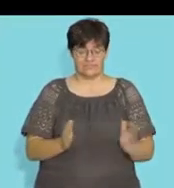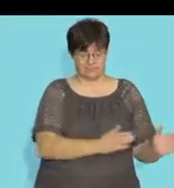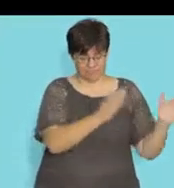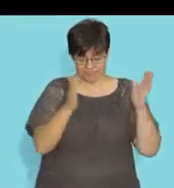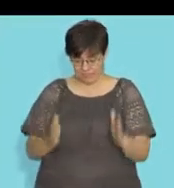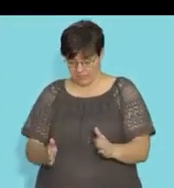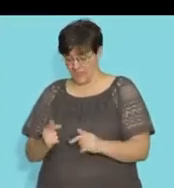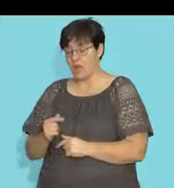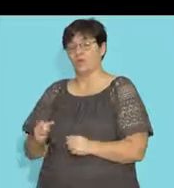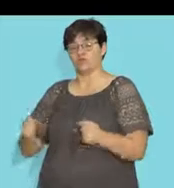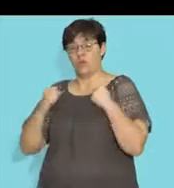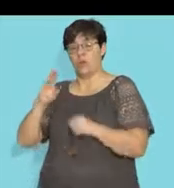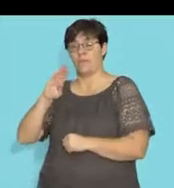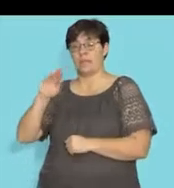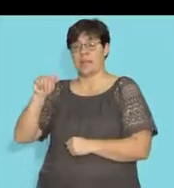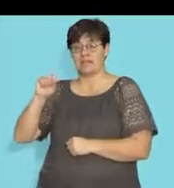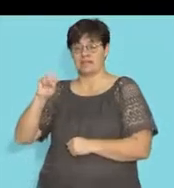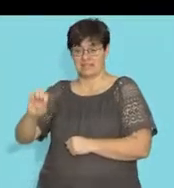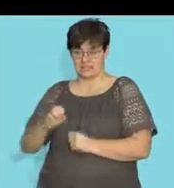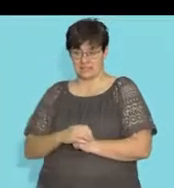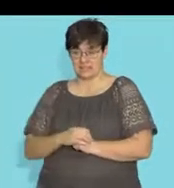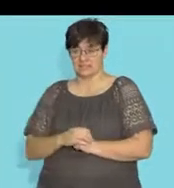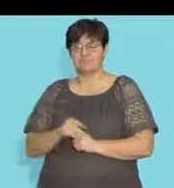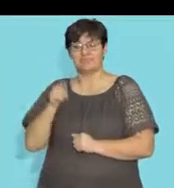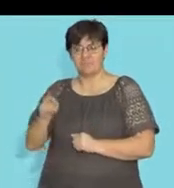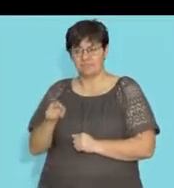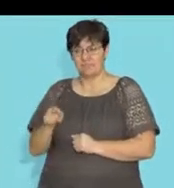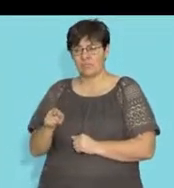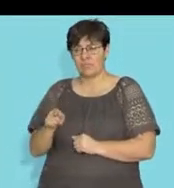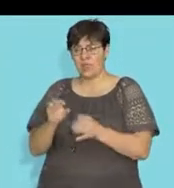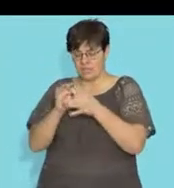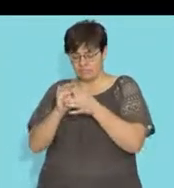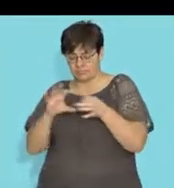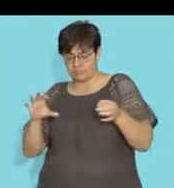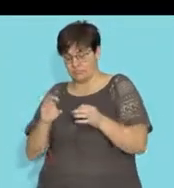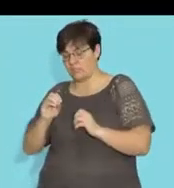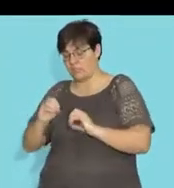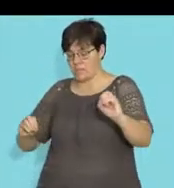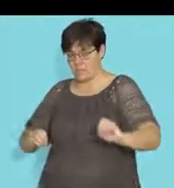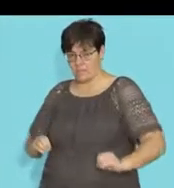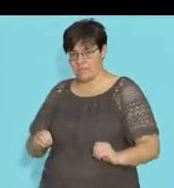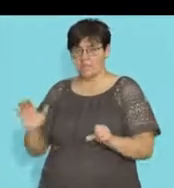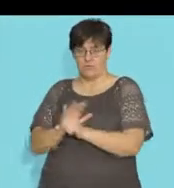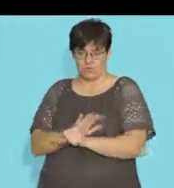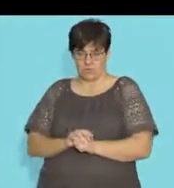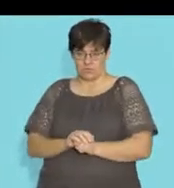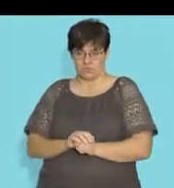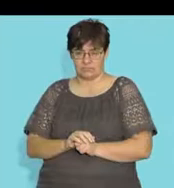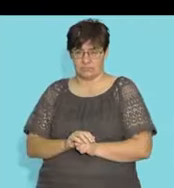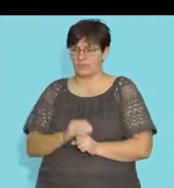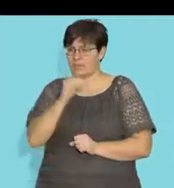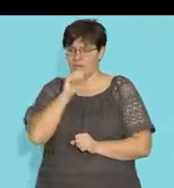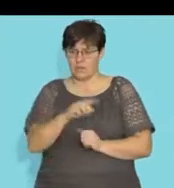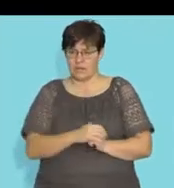When we look at a strong base is a base that dissociates completely. What